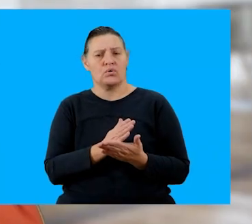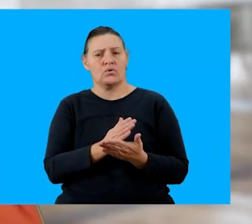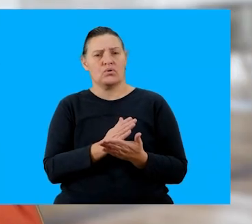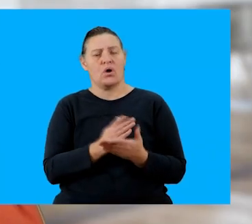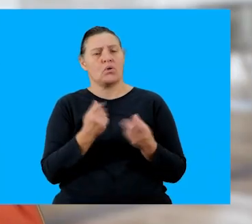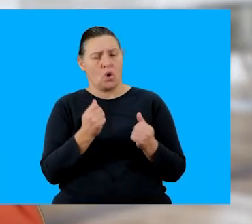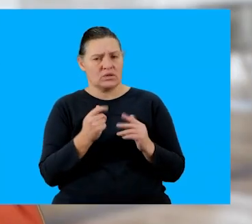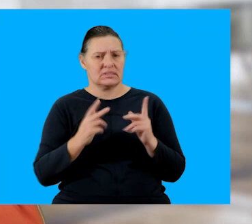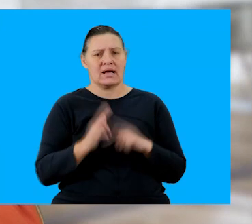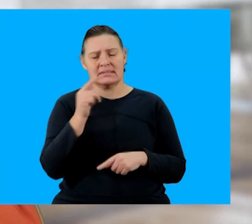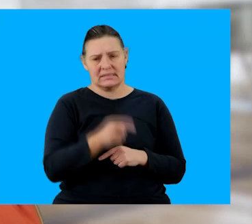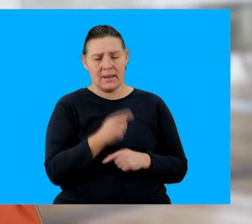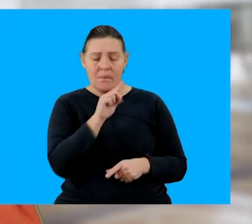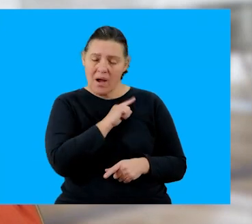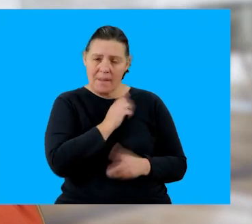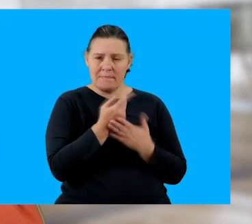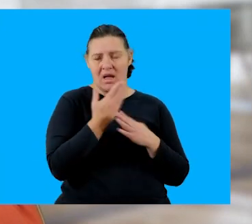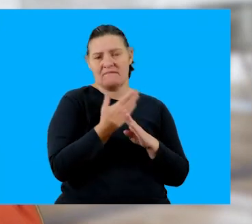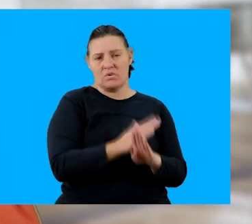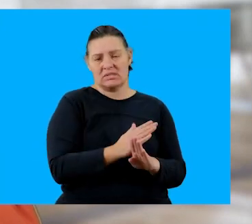cut costs by